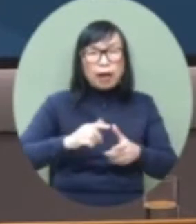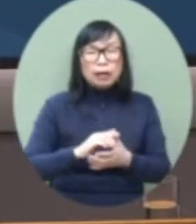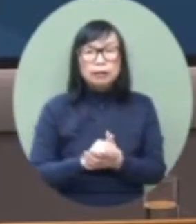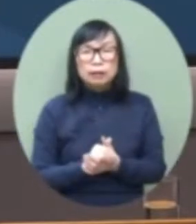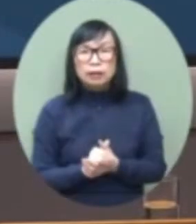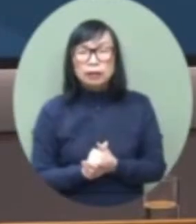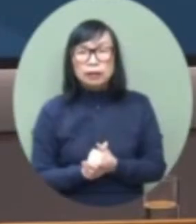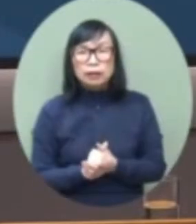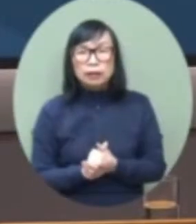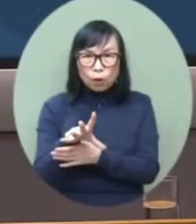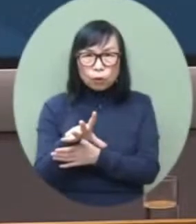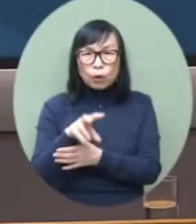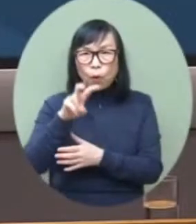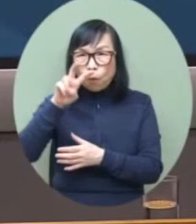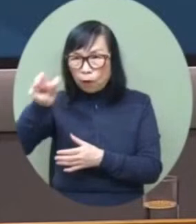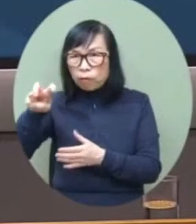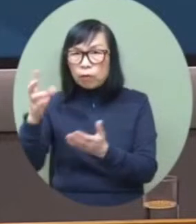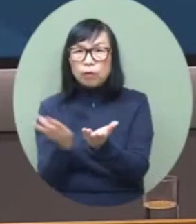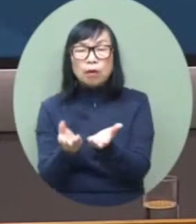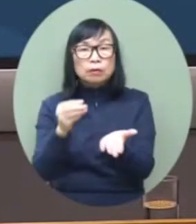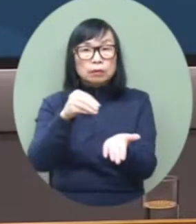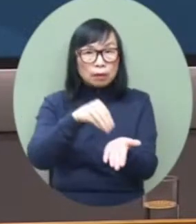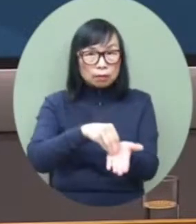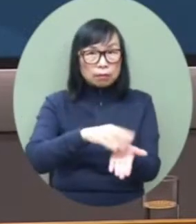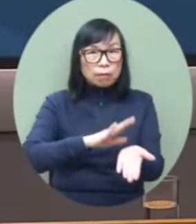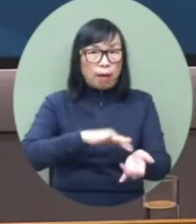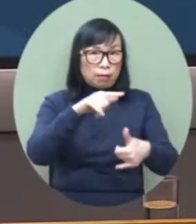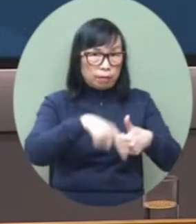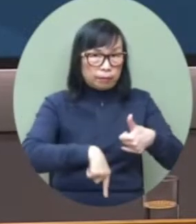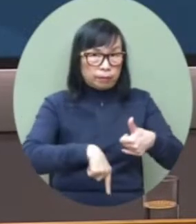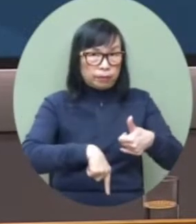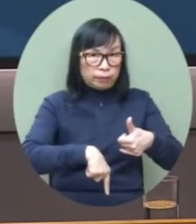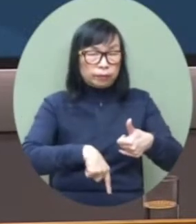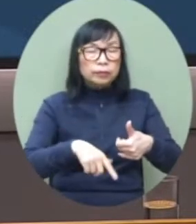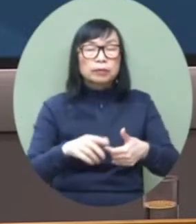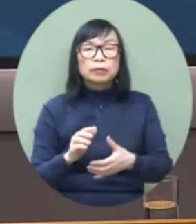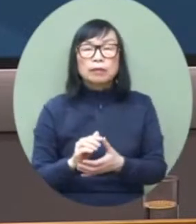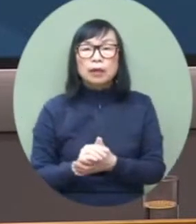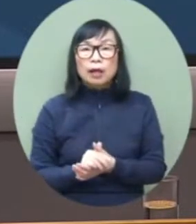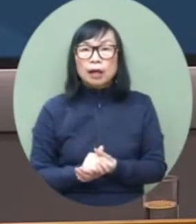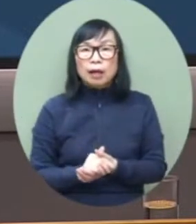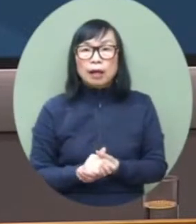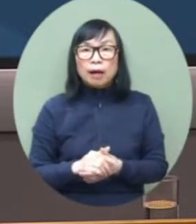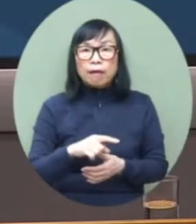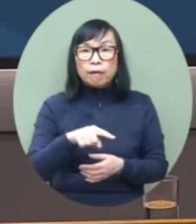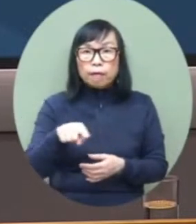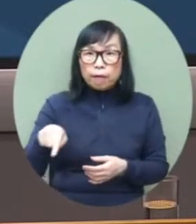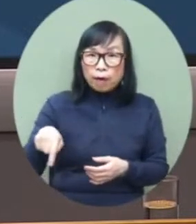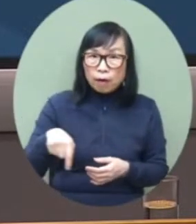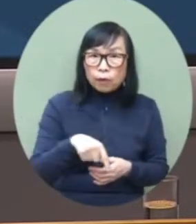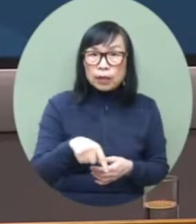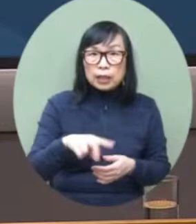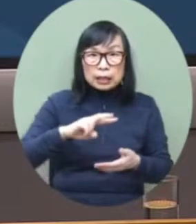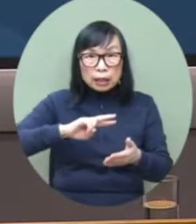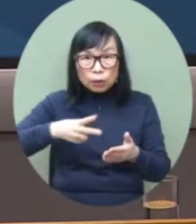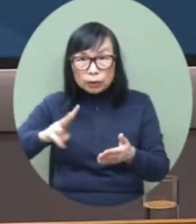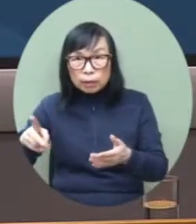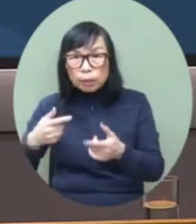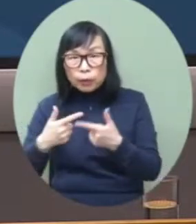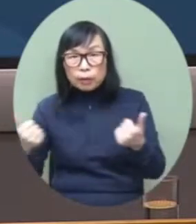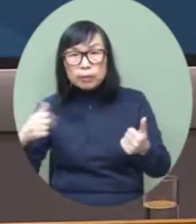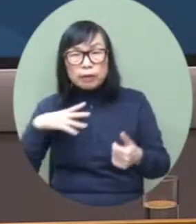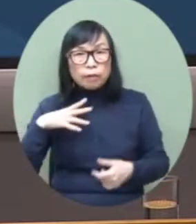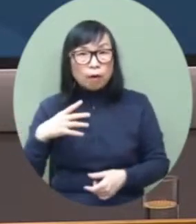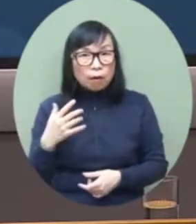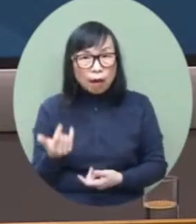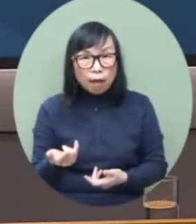up positive case. The scale or the scope will be modified to suit the situation that is upcoming. I think we